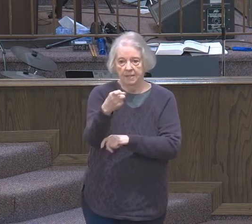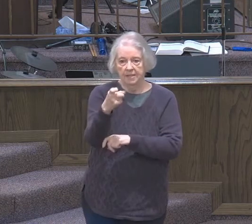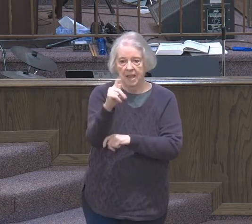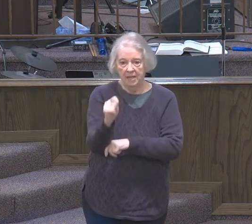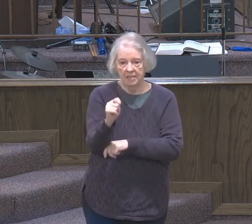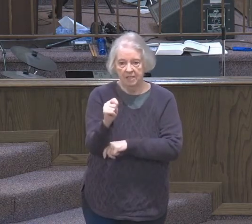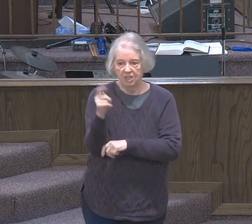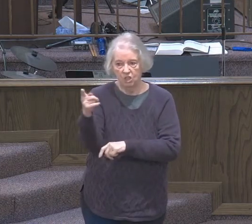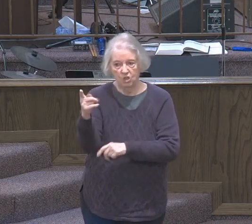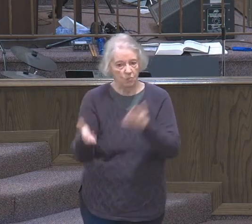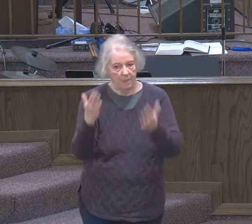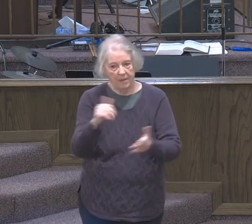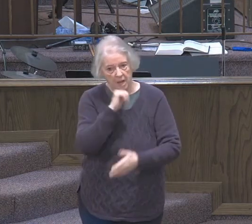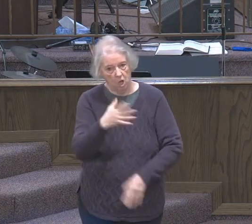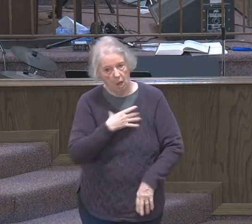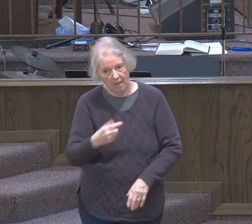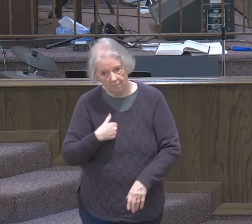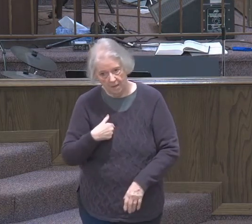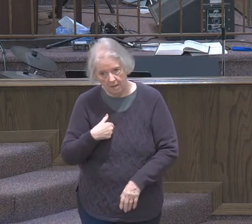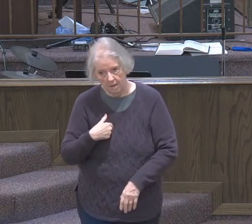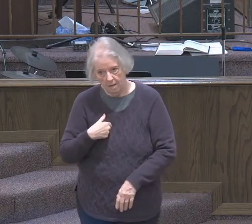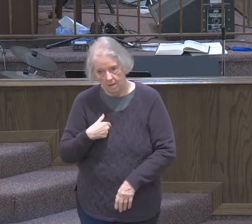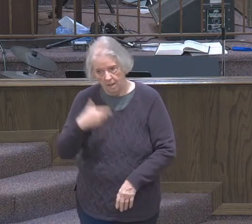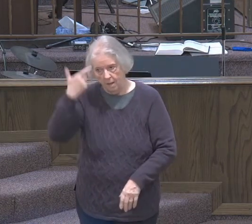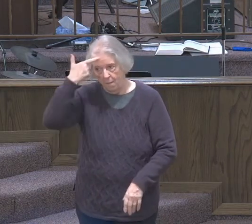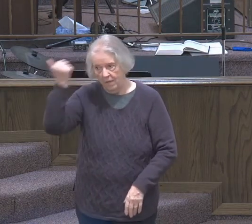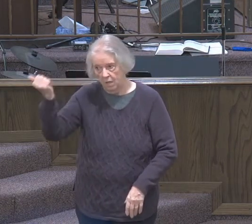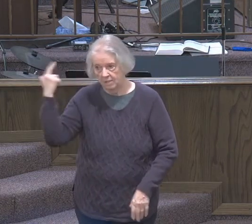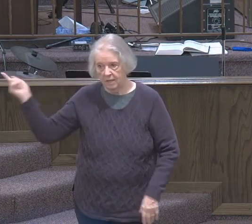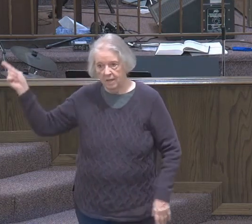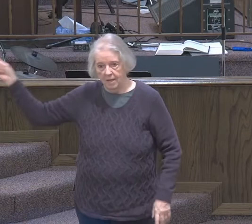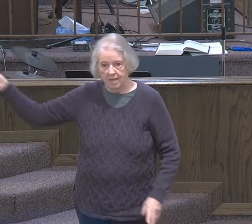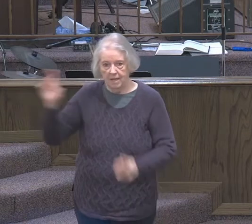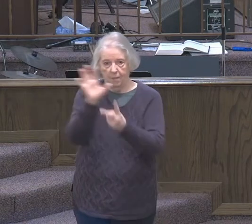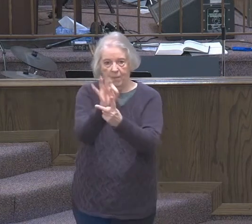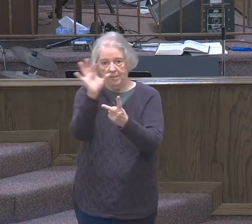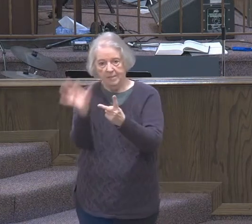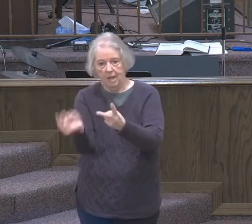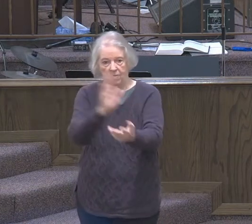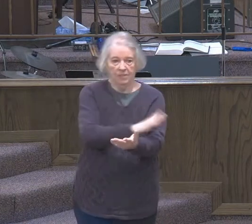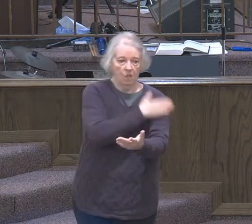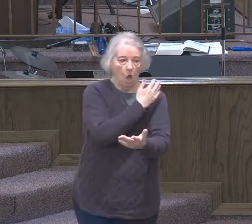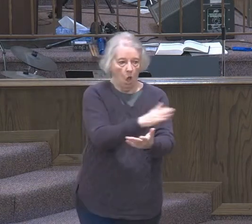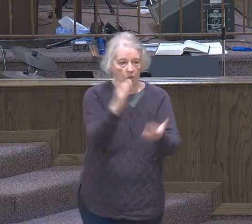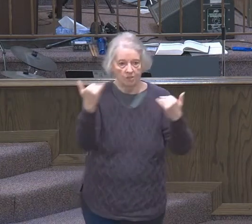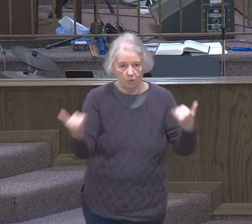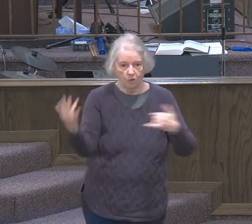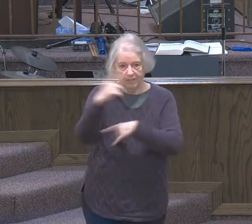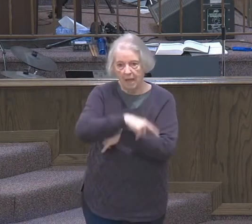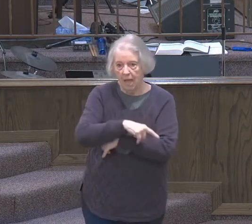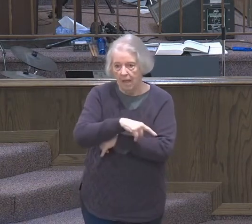much because I picked out the songs. And when I pick out the songs,